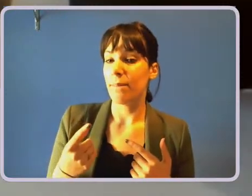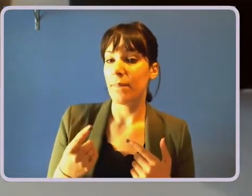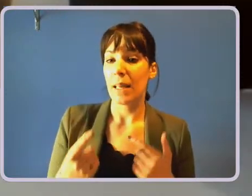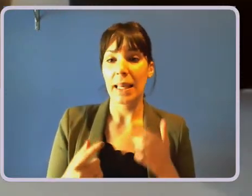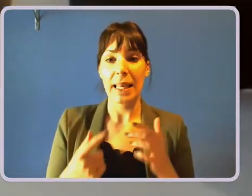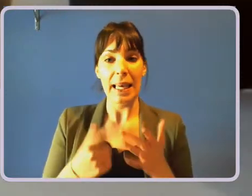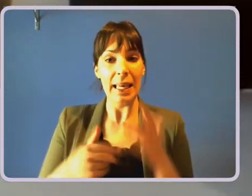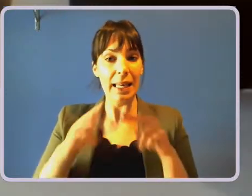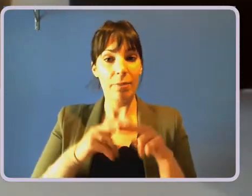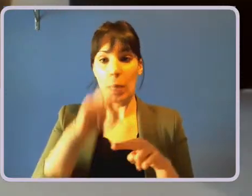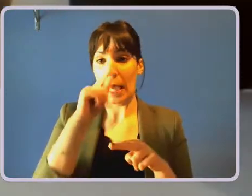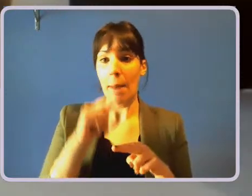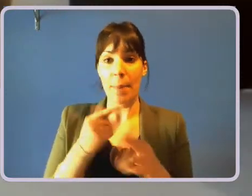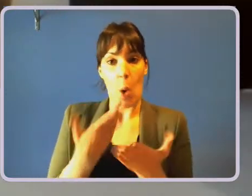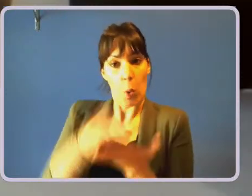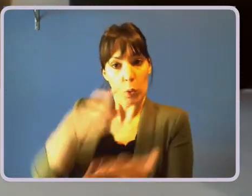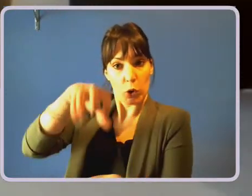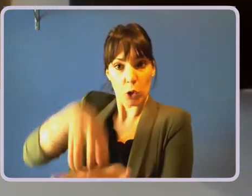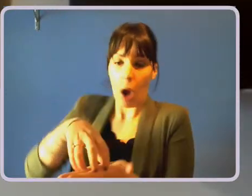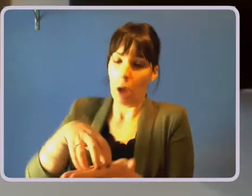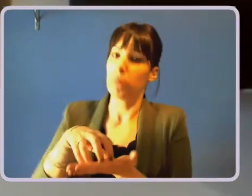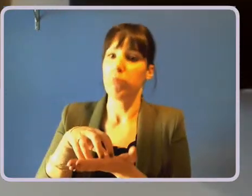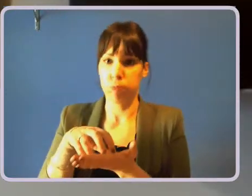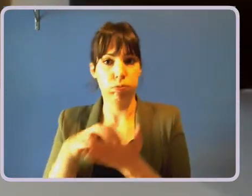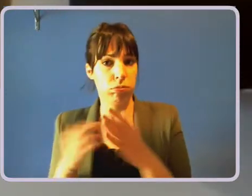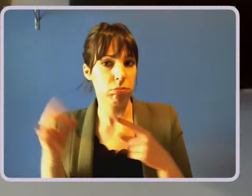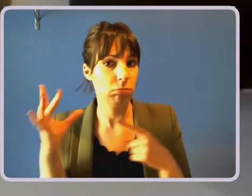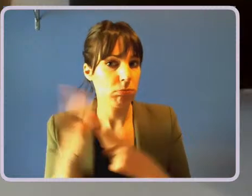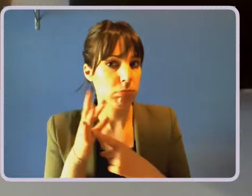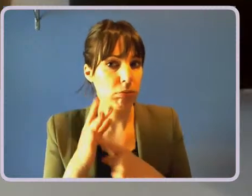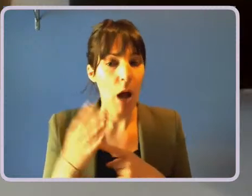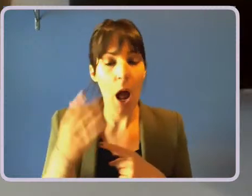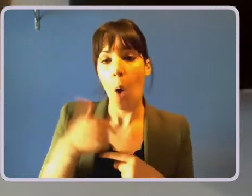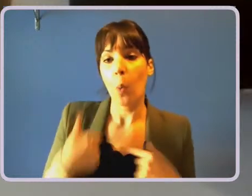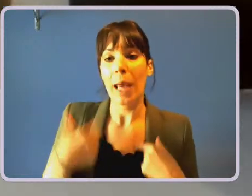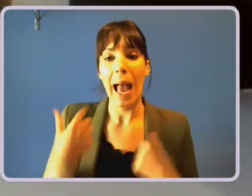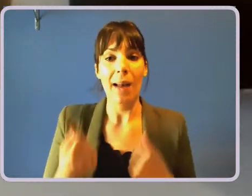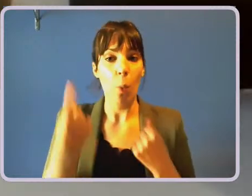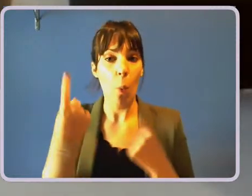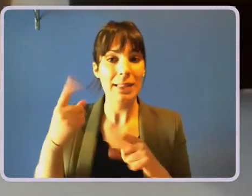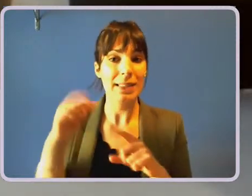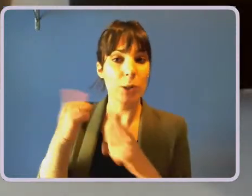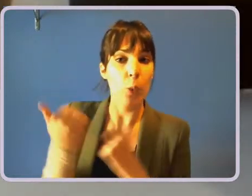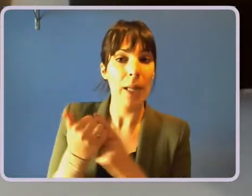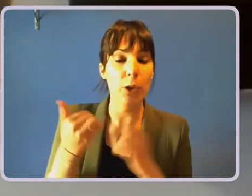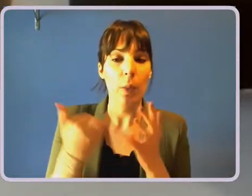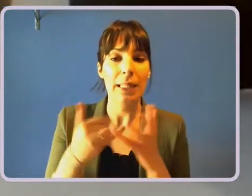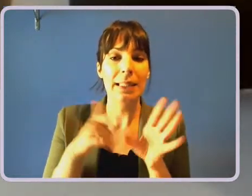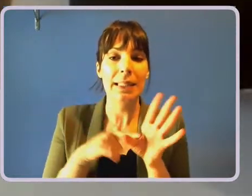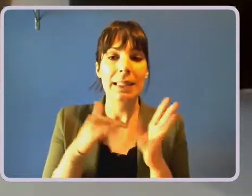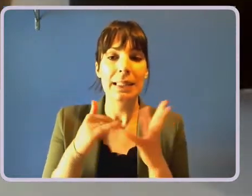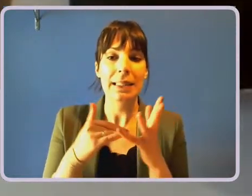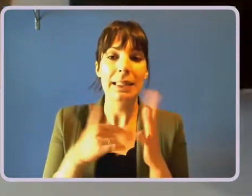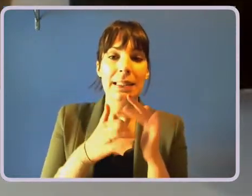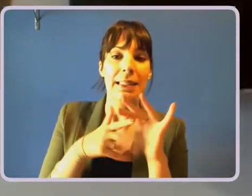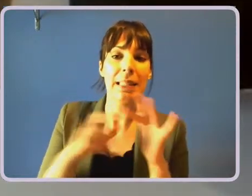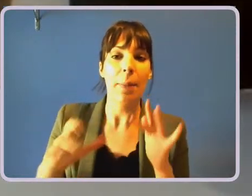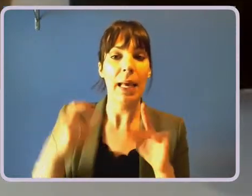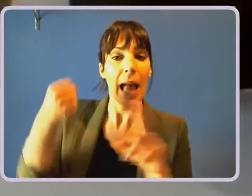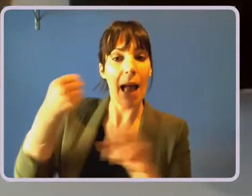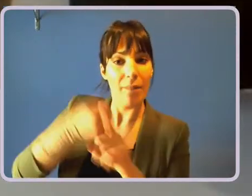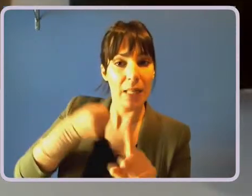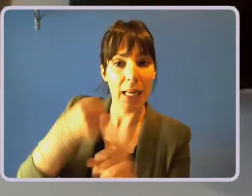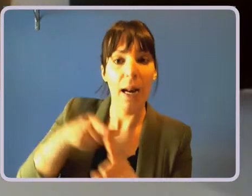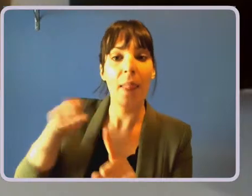well. We had a situation where our systemic advocate had really good intel and knowledge of the local Gippsland Grammar